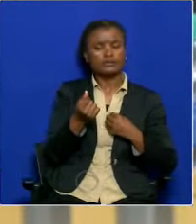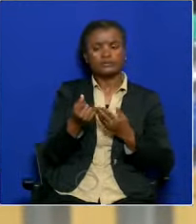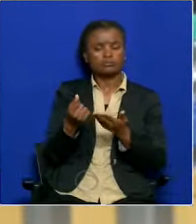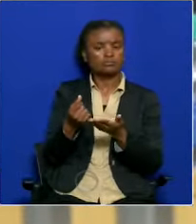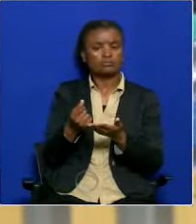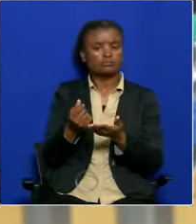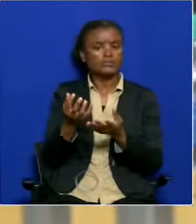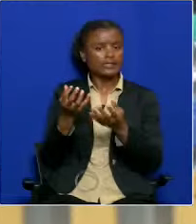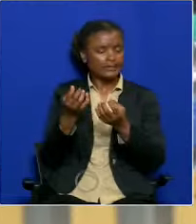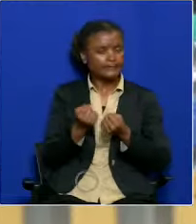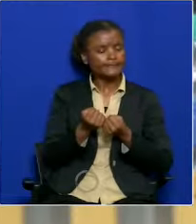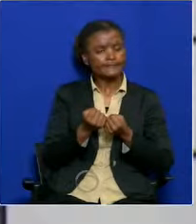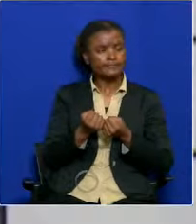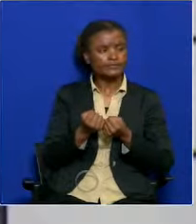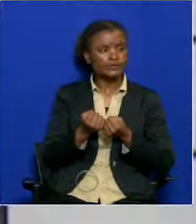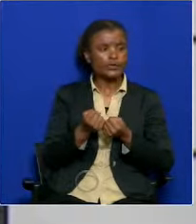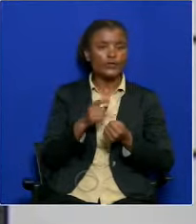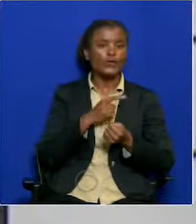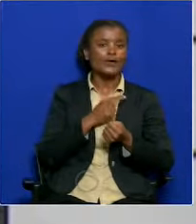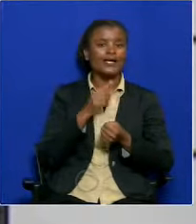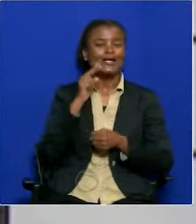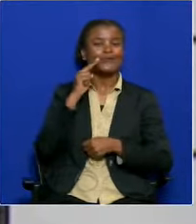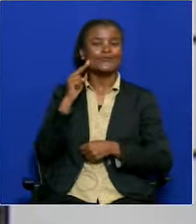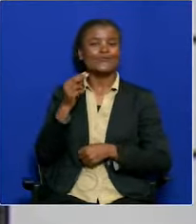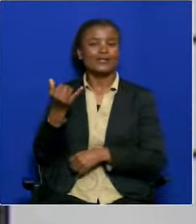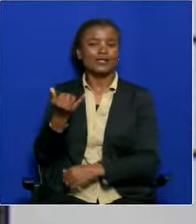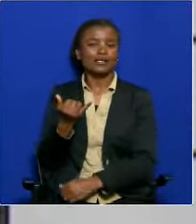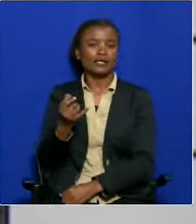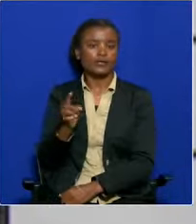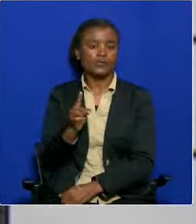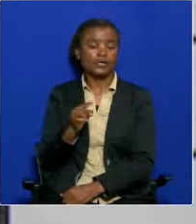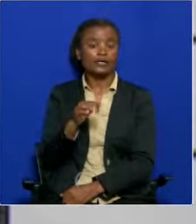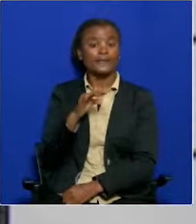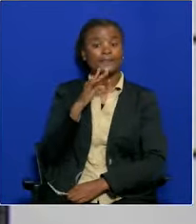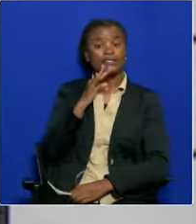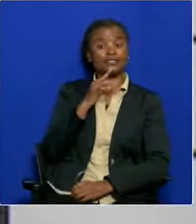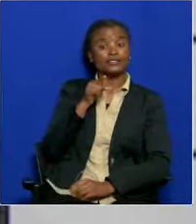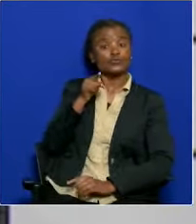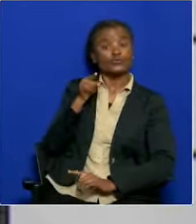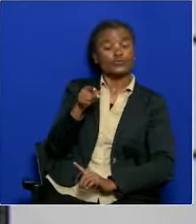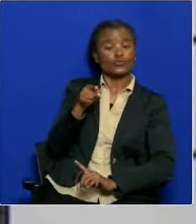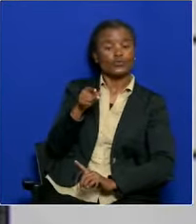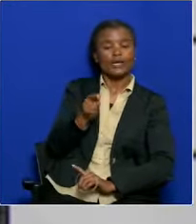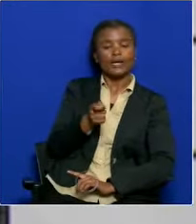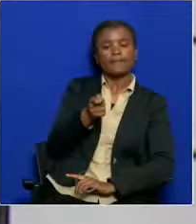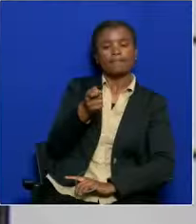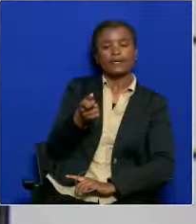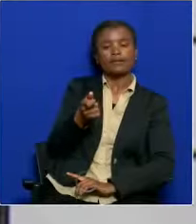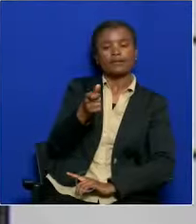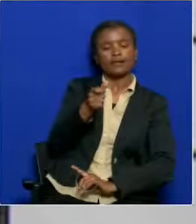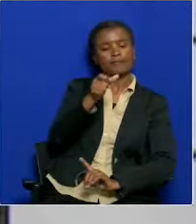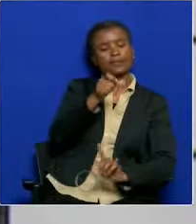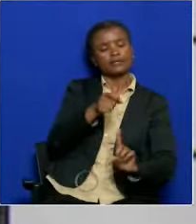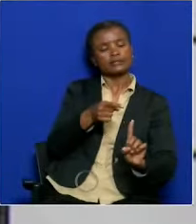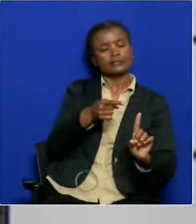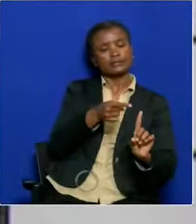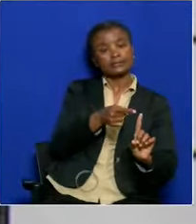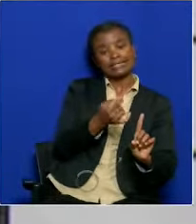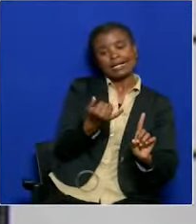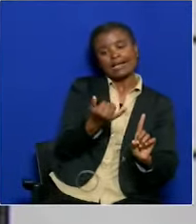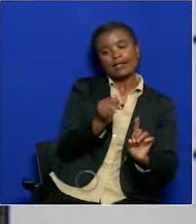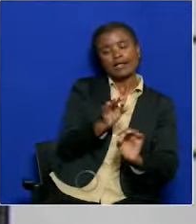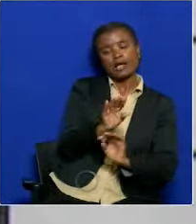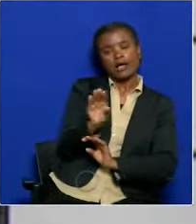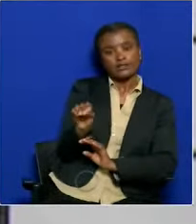has appearances of being paid by someone that is asking you, and you actually do